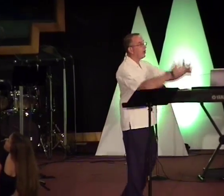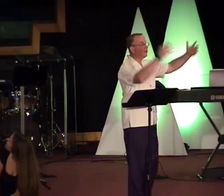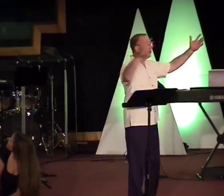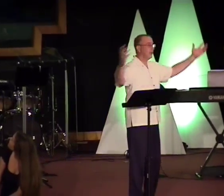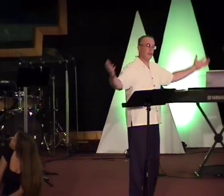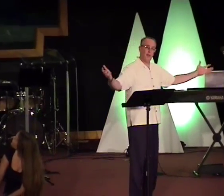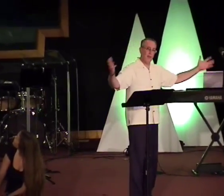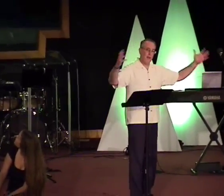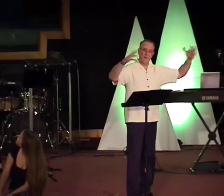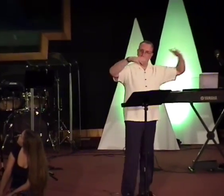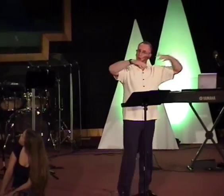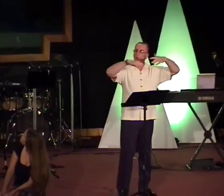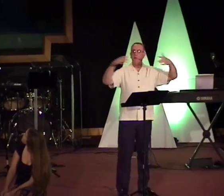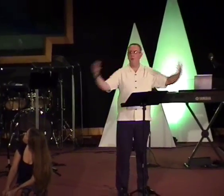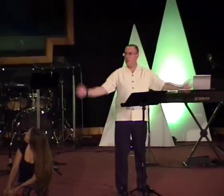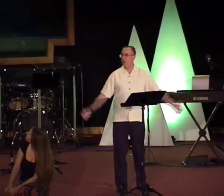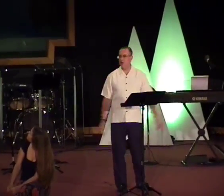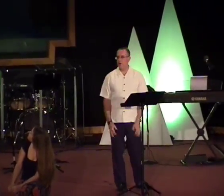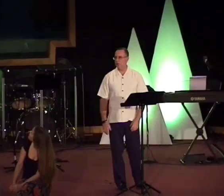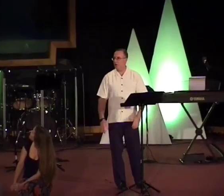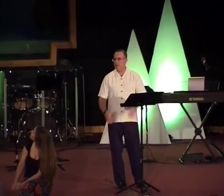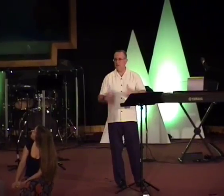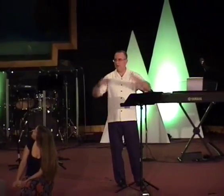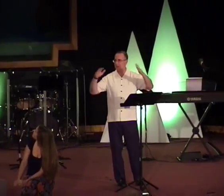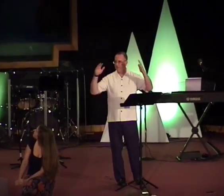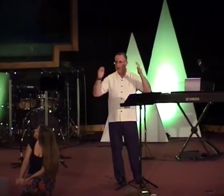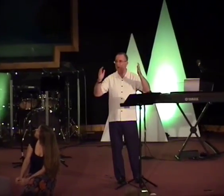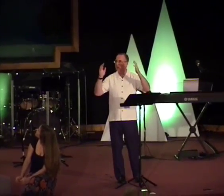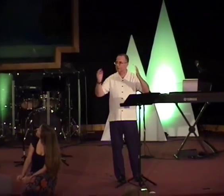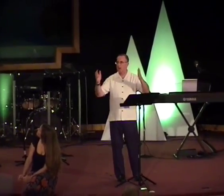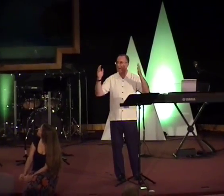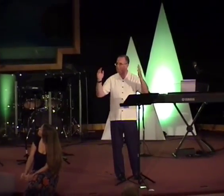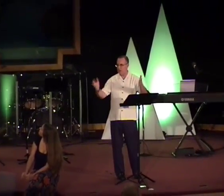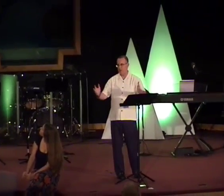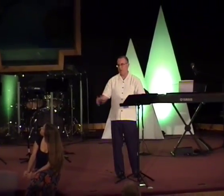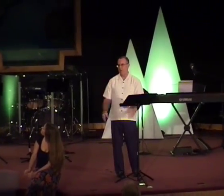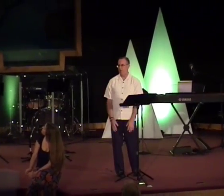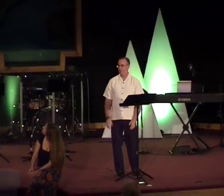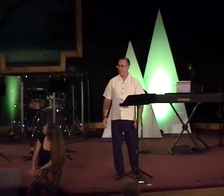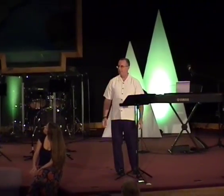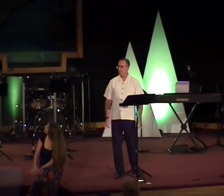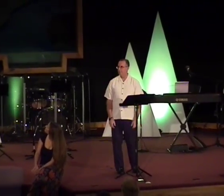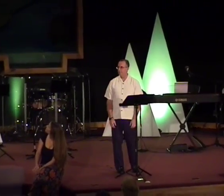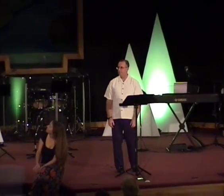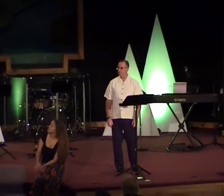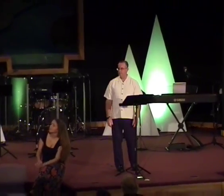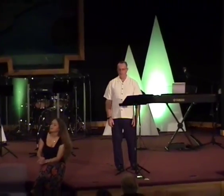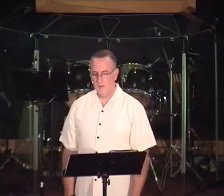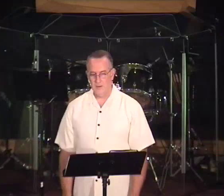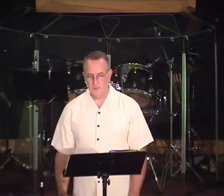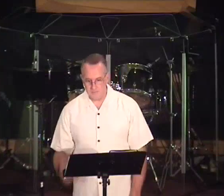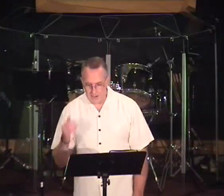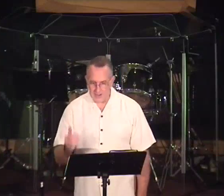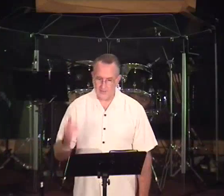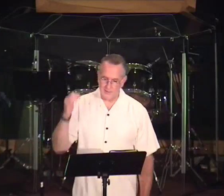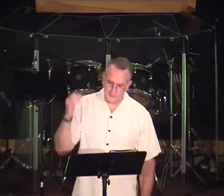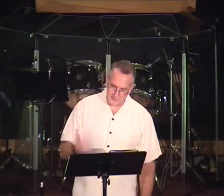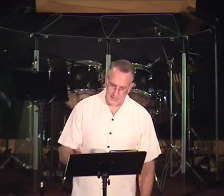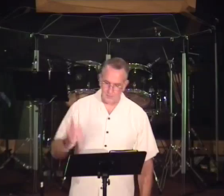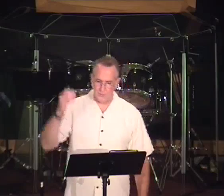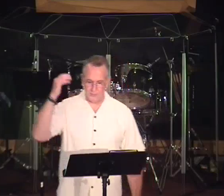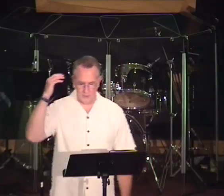Any church that is a church of the Lord Jesus Christ has this very same mission: to